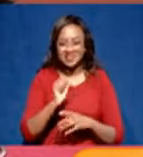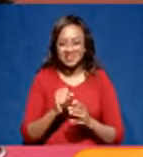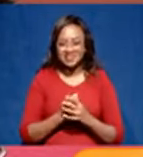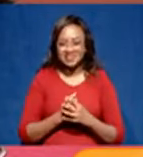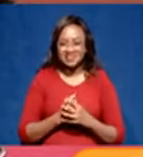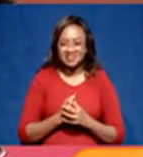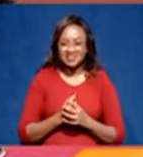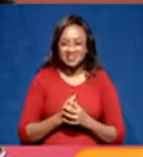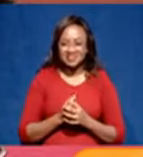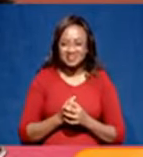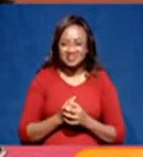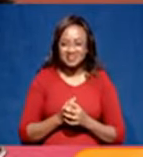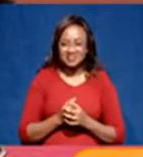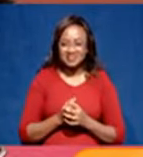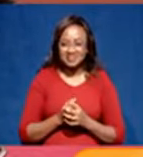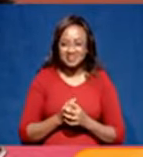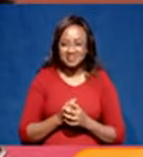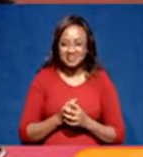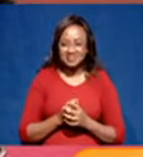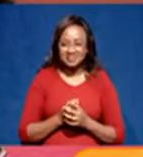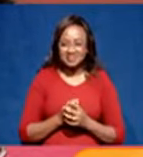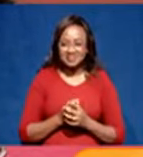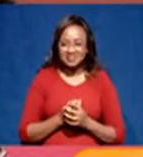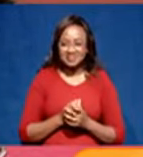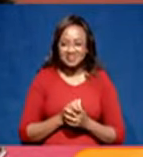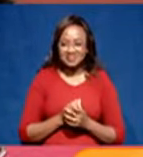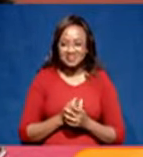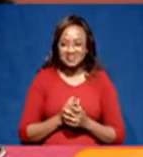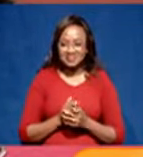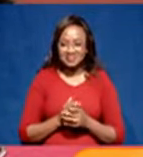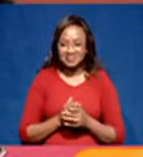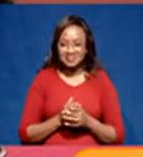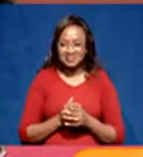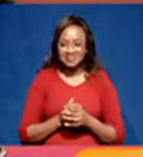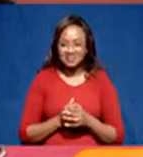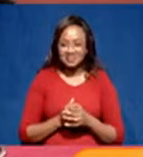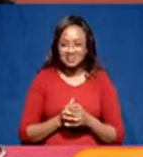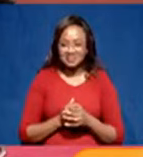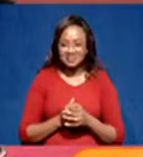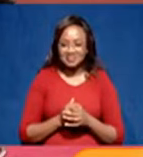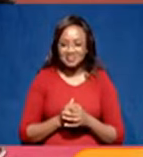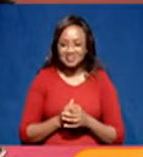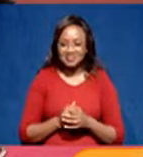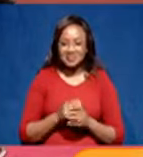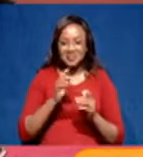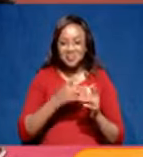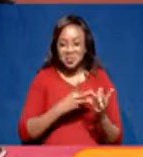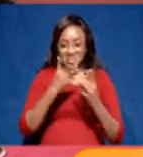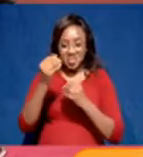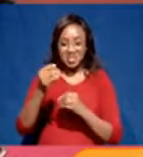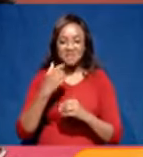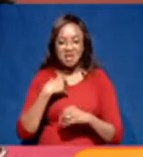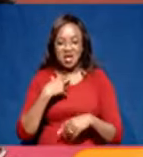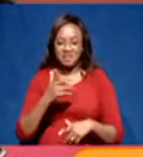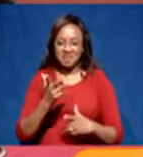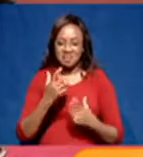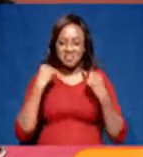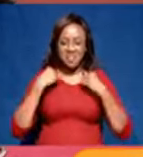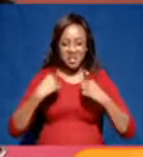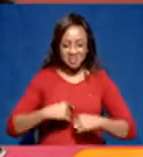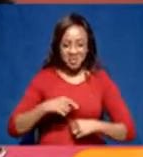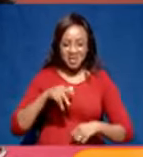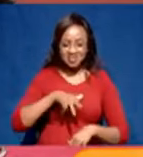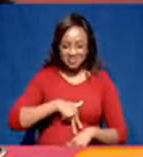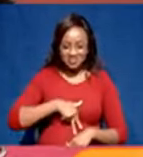again. Yes. I think I'm going to take some time. As you leave, there will be a badge waiting for you. the person